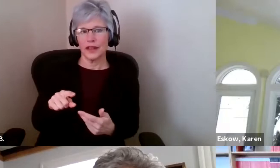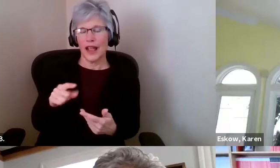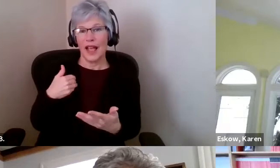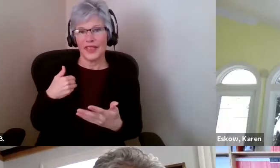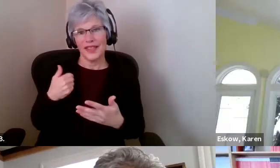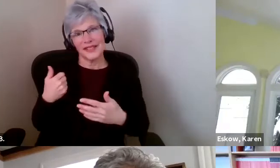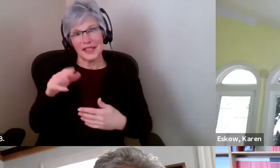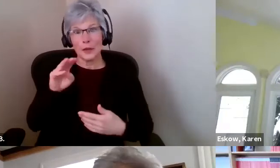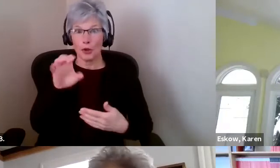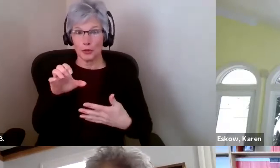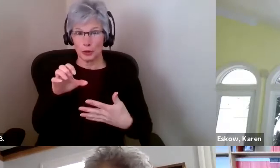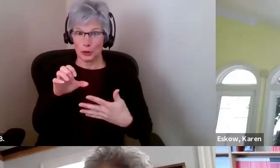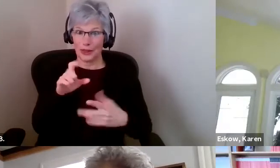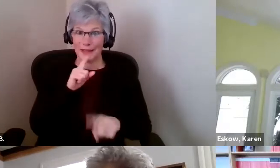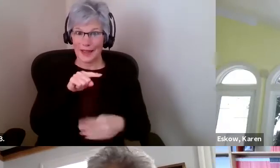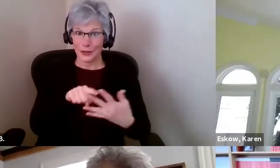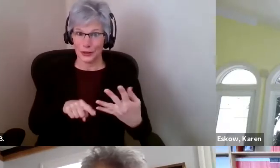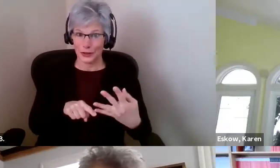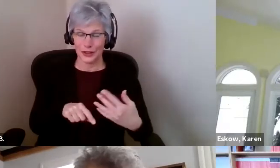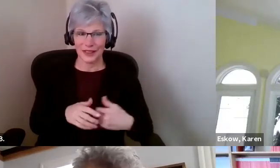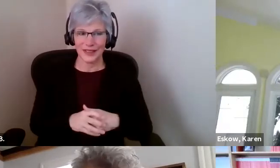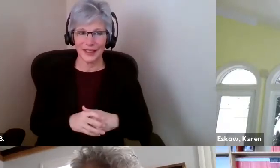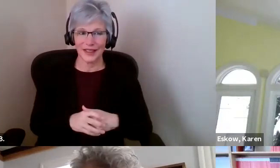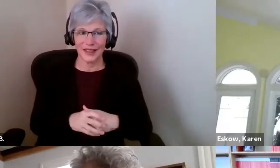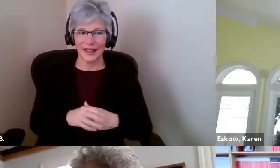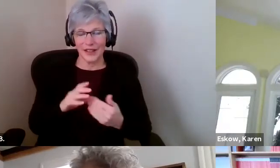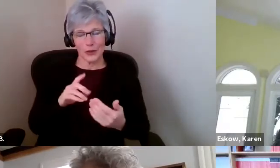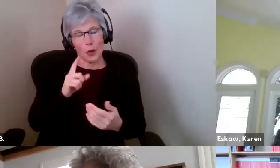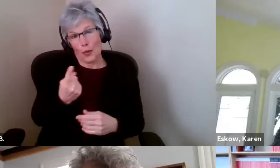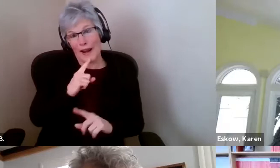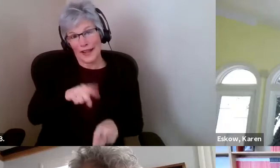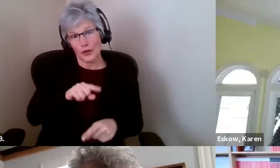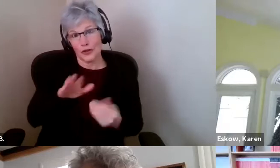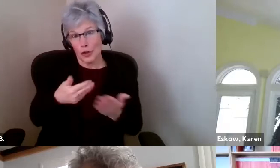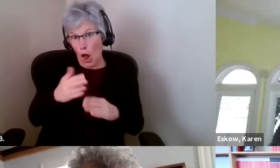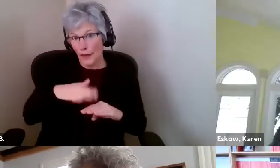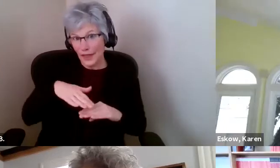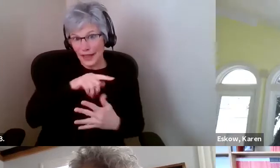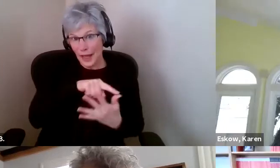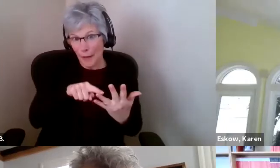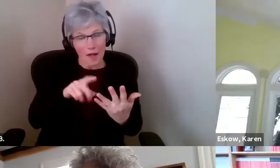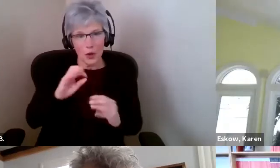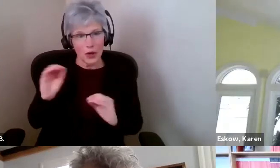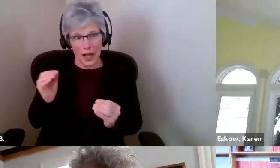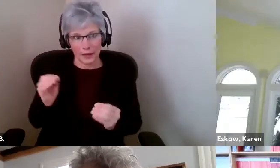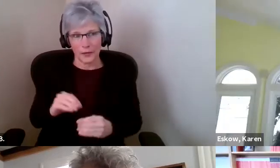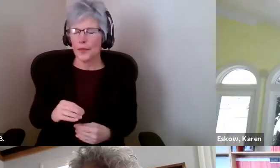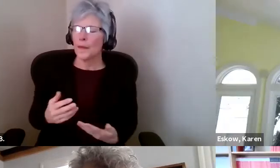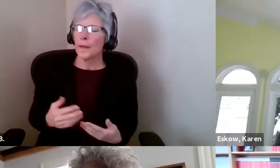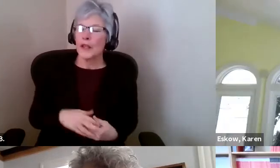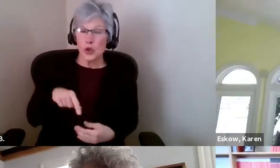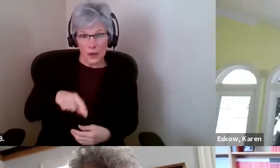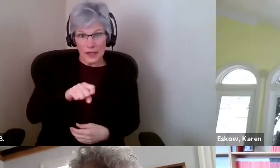answers. And one of them could be all of the above or none of the above. Here's the question. Okay. For hybrid courses this